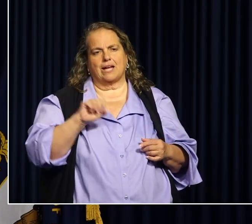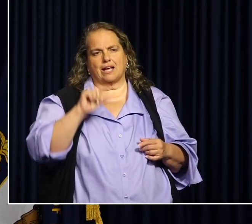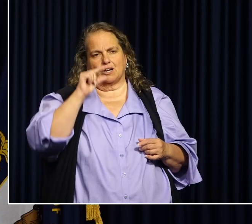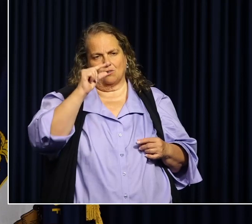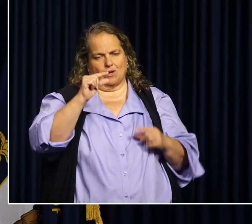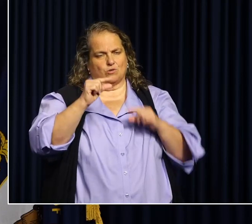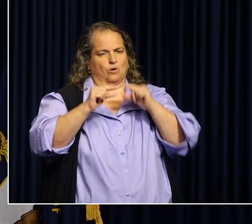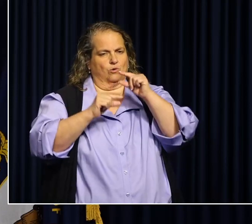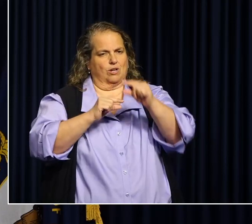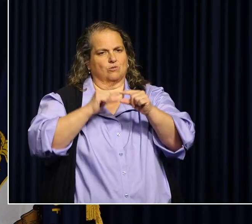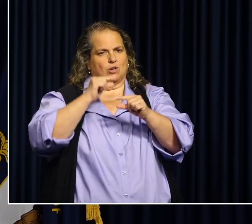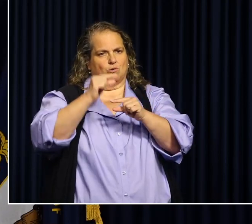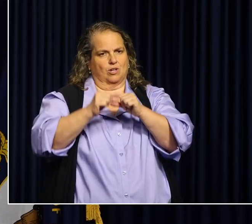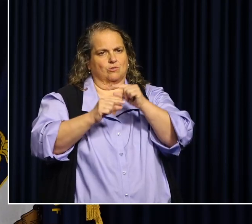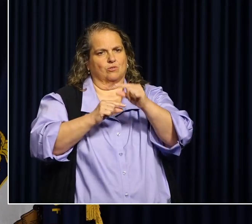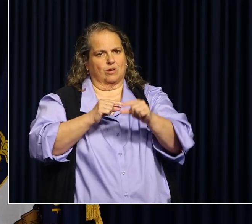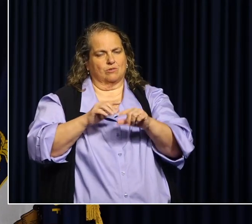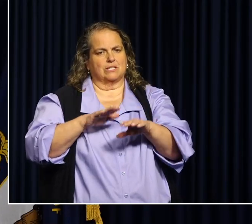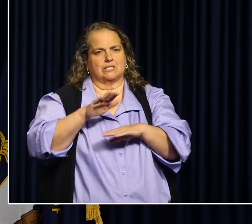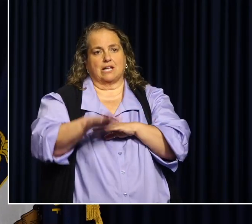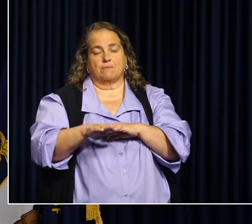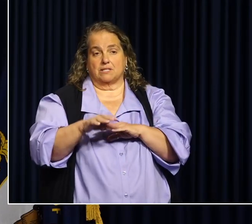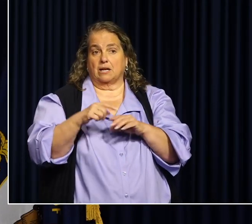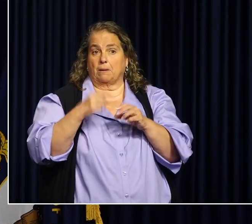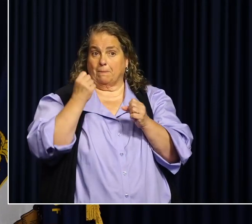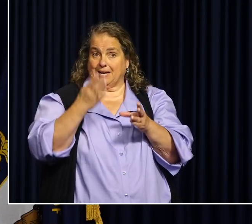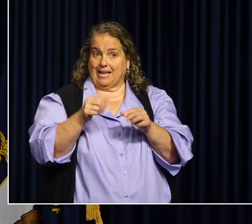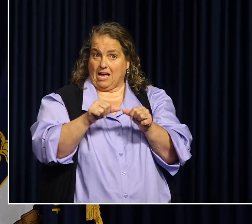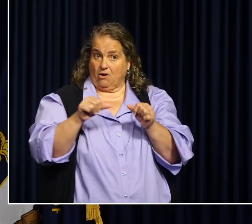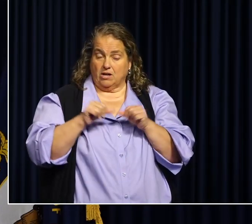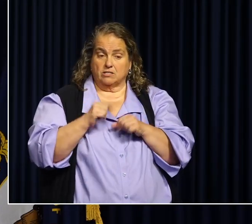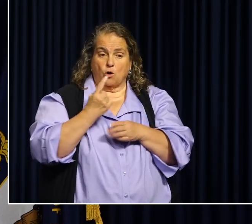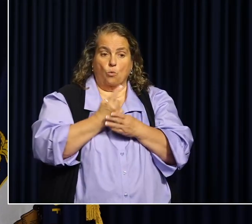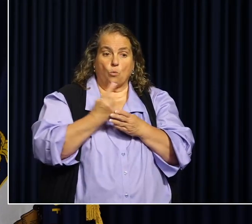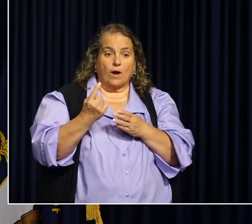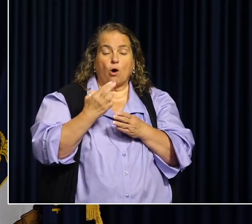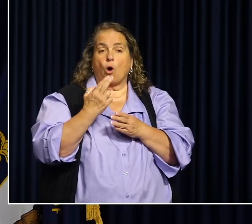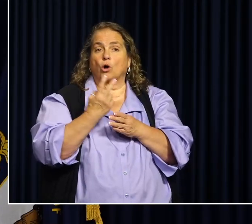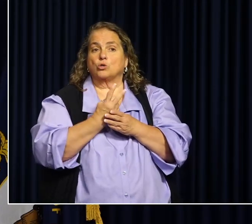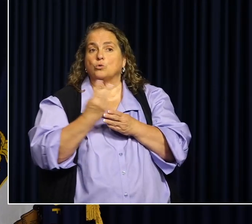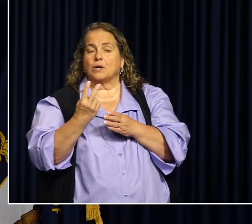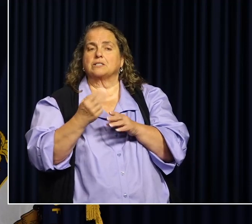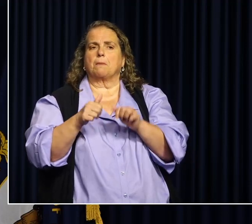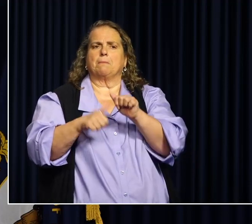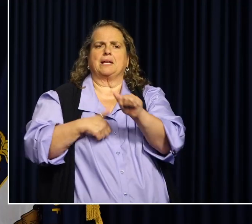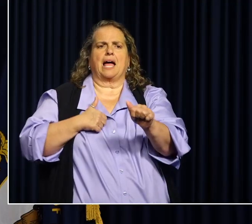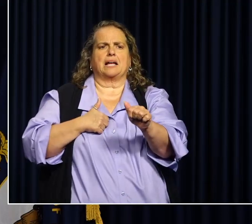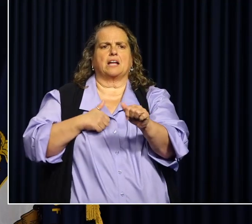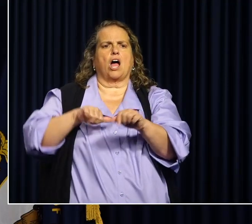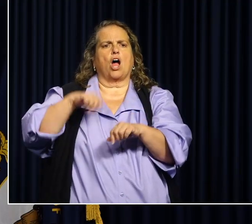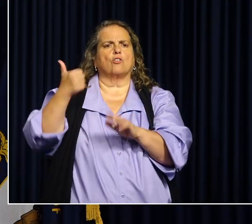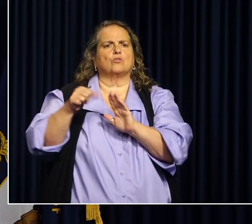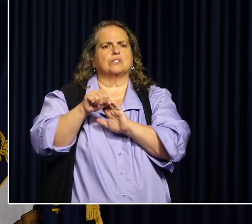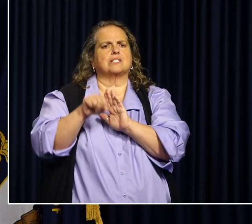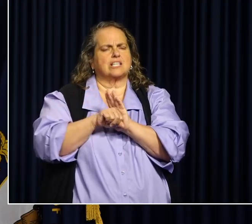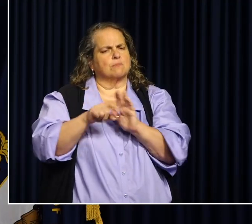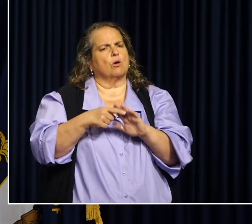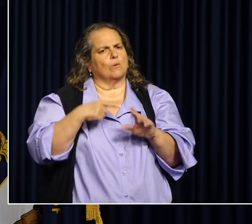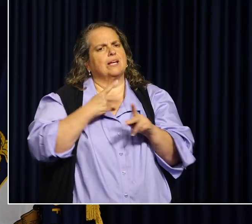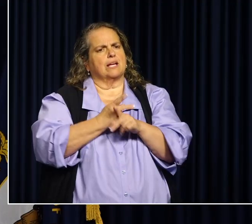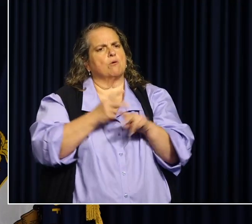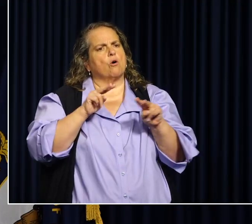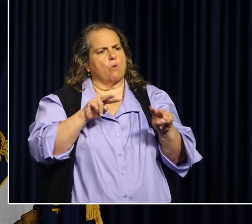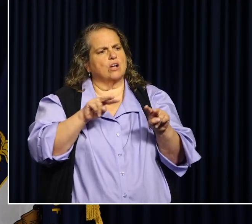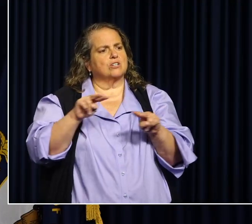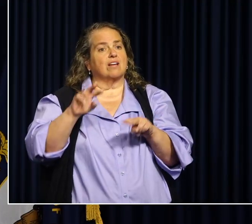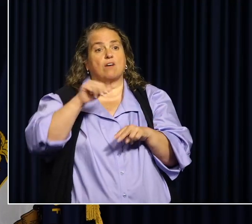steps, typically in many areas just a couple weeks or a week behind many states that are close to us. But we're going to keep watching that.